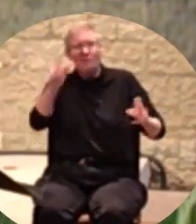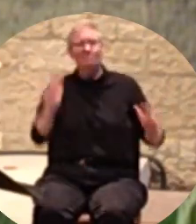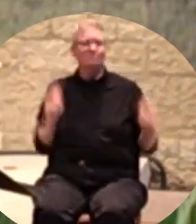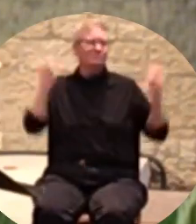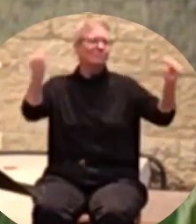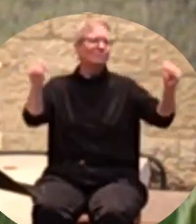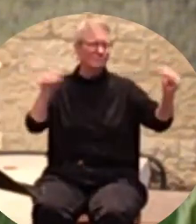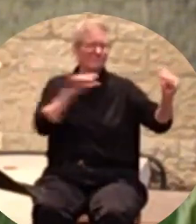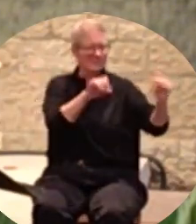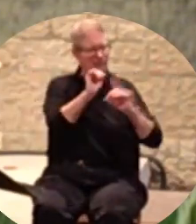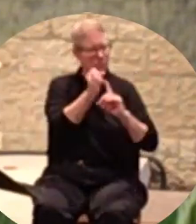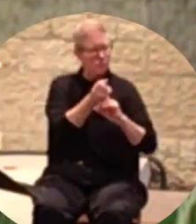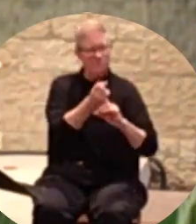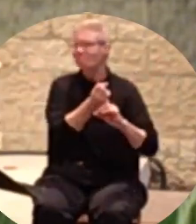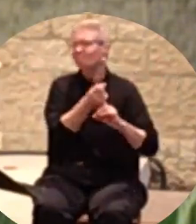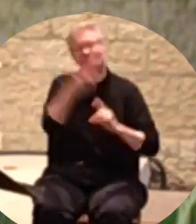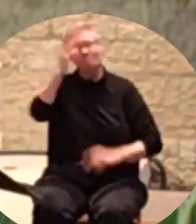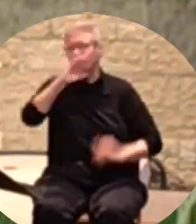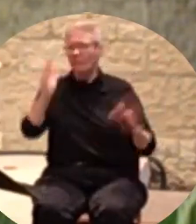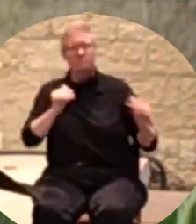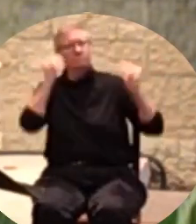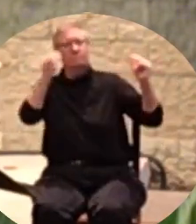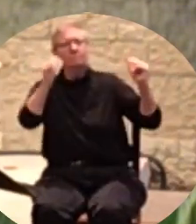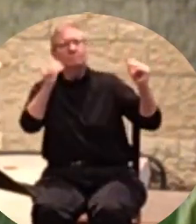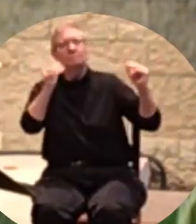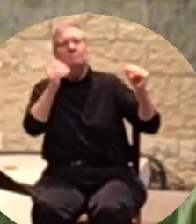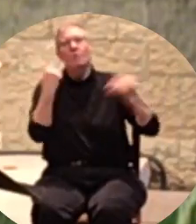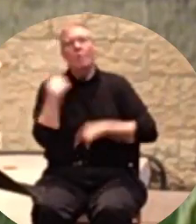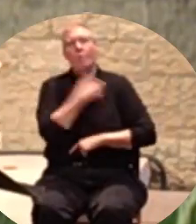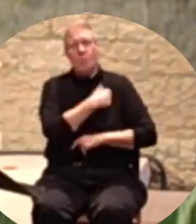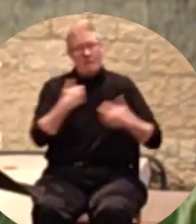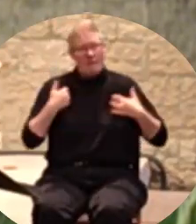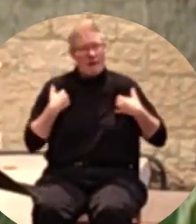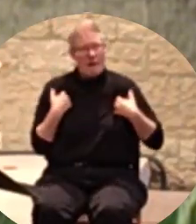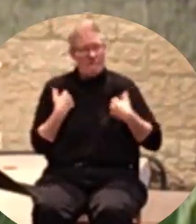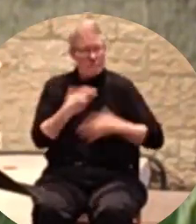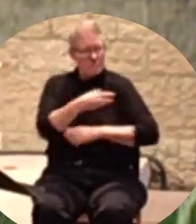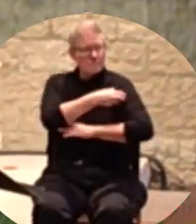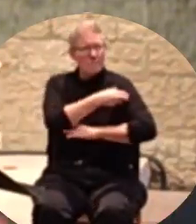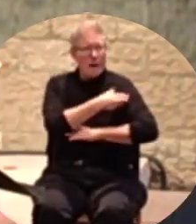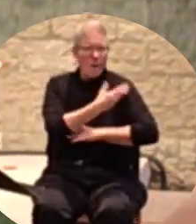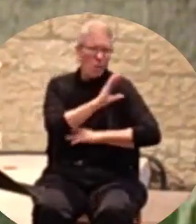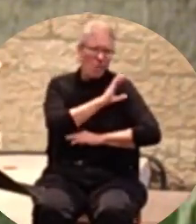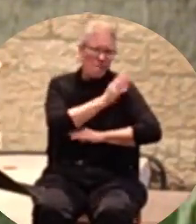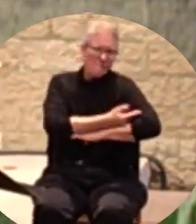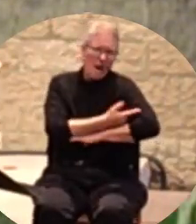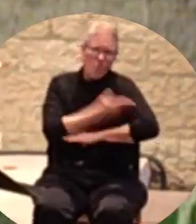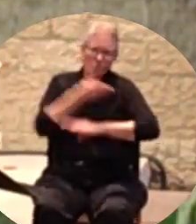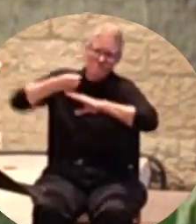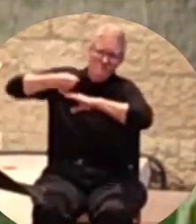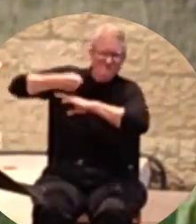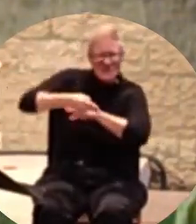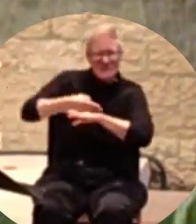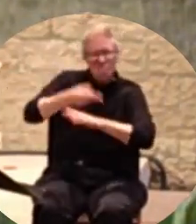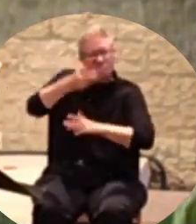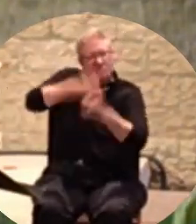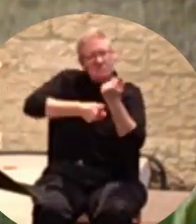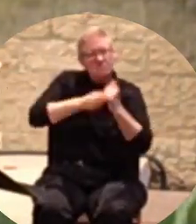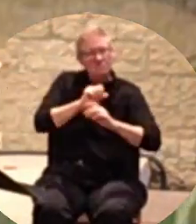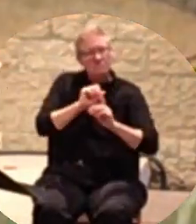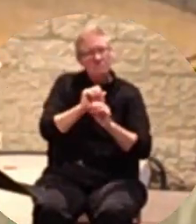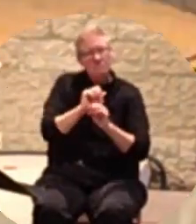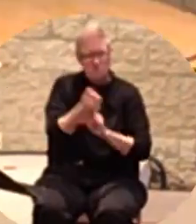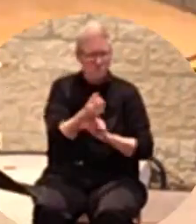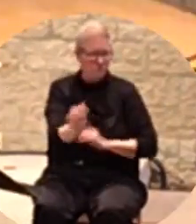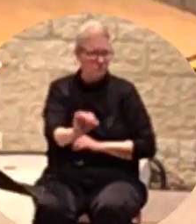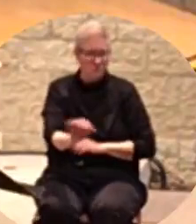circumstances. And we have that power to overcome those situations. Going back to Andrea Day, she sings that verse, the